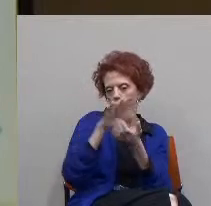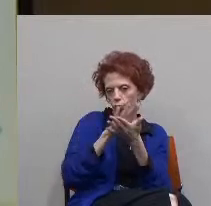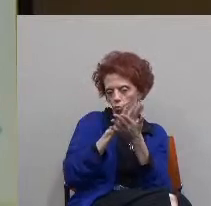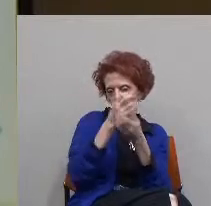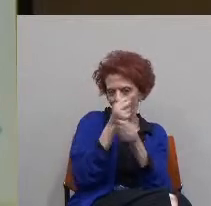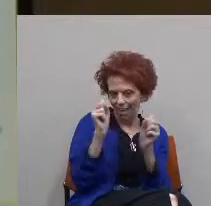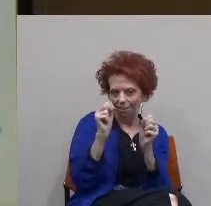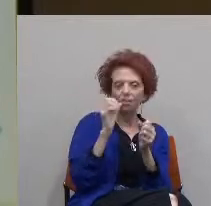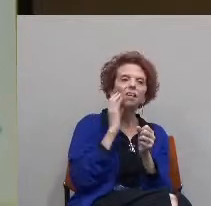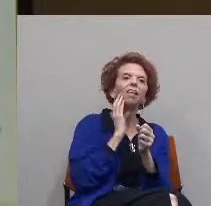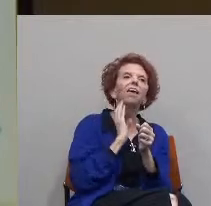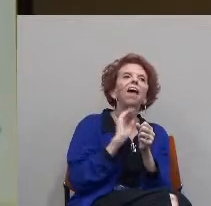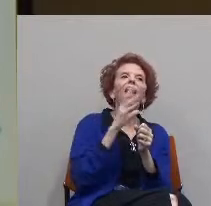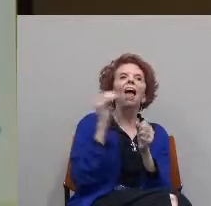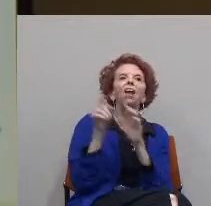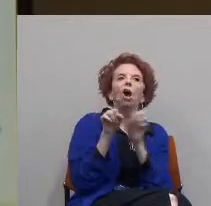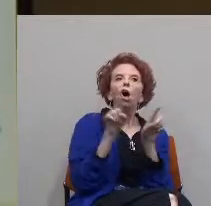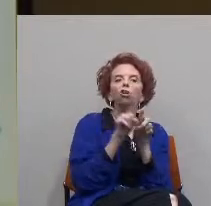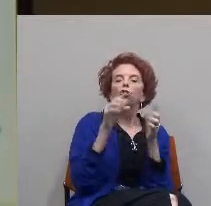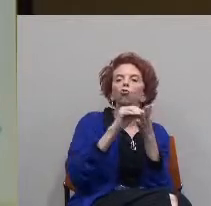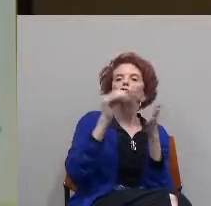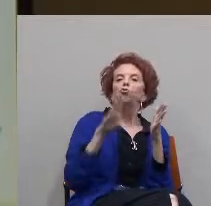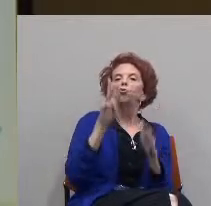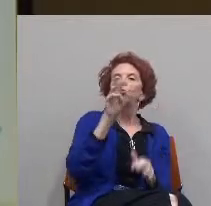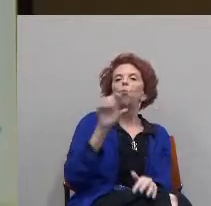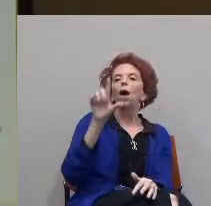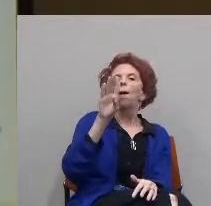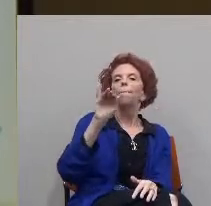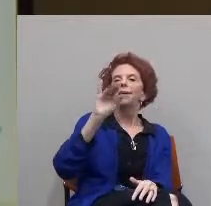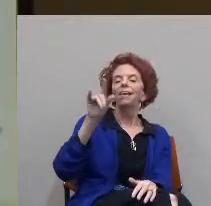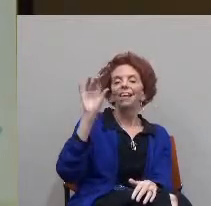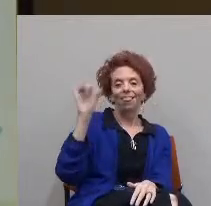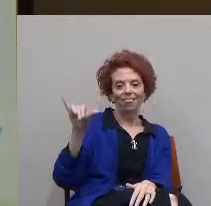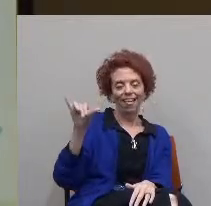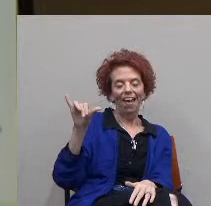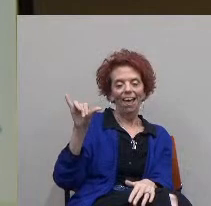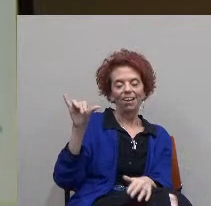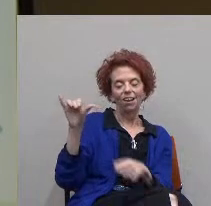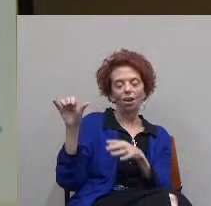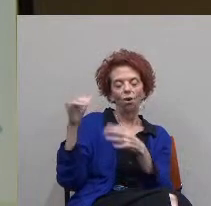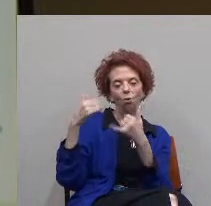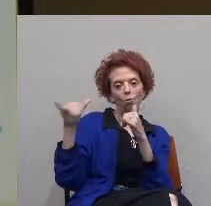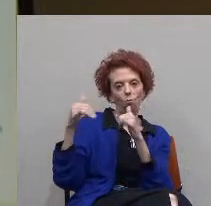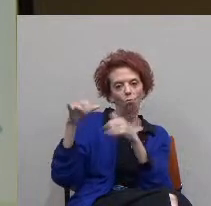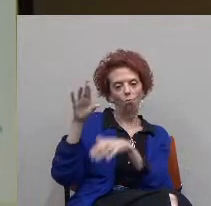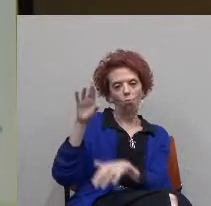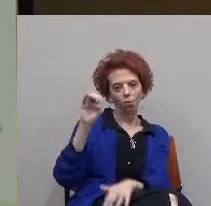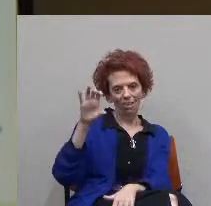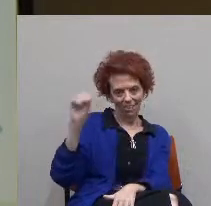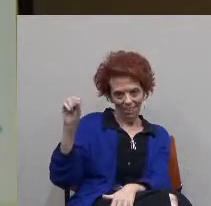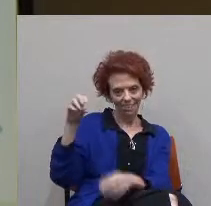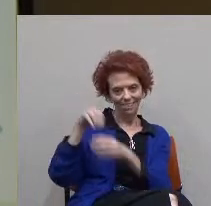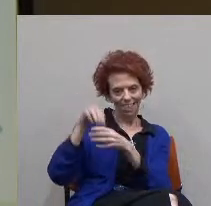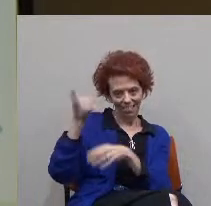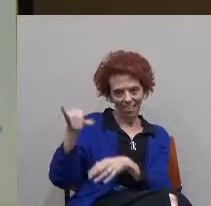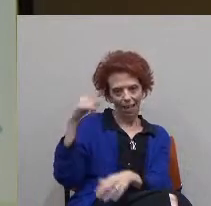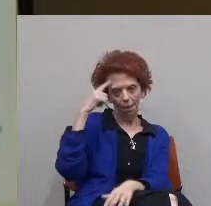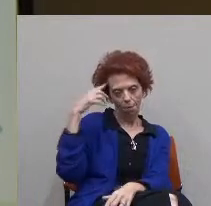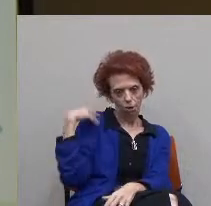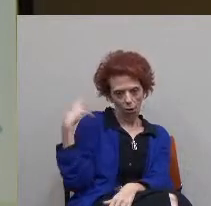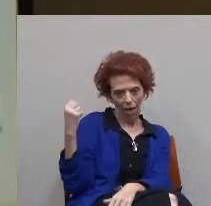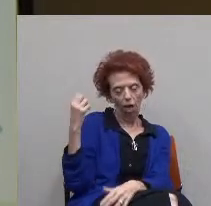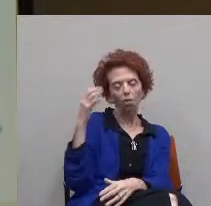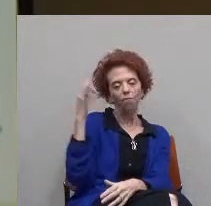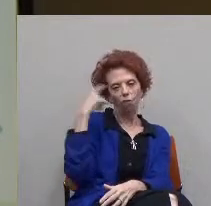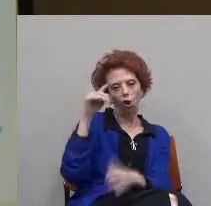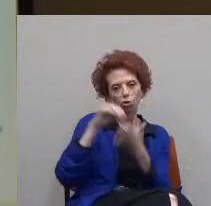safety. We also have student well-being, so that recess bill would fall into this, because we have several that deal with like mental health and the health of